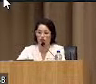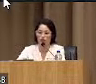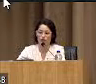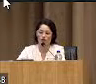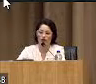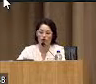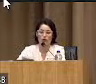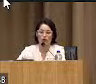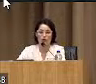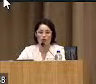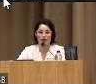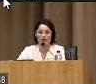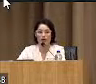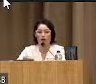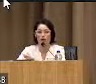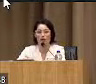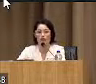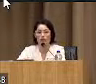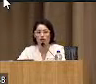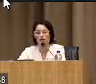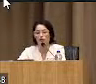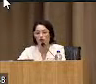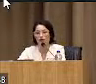here we